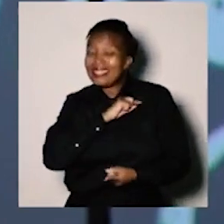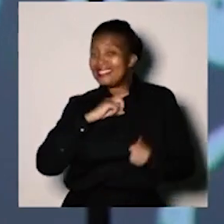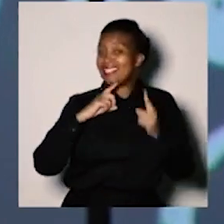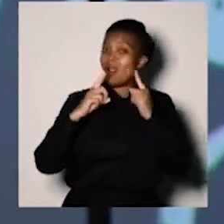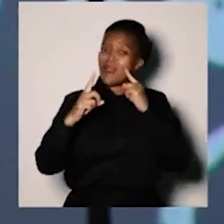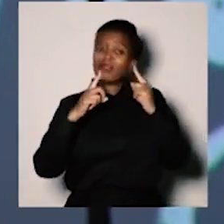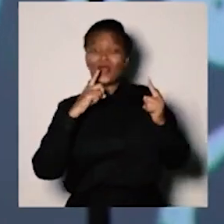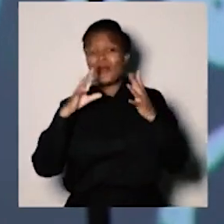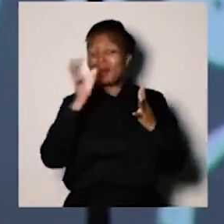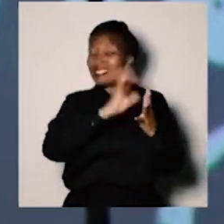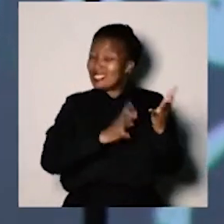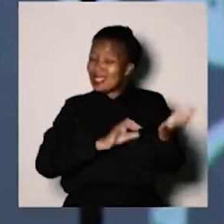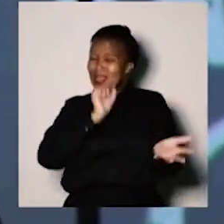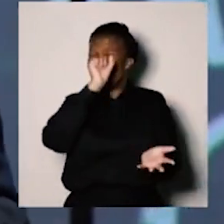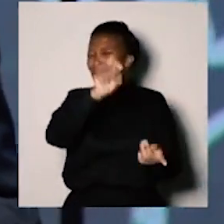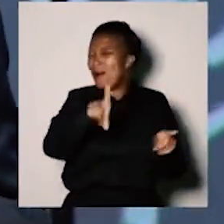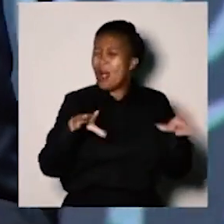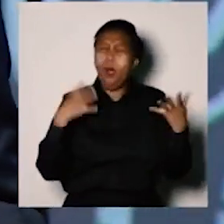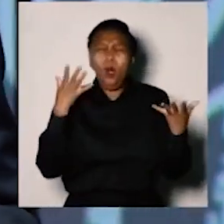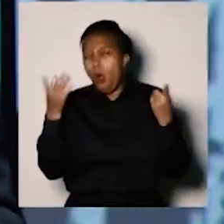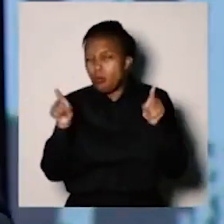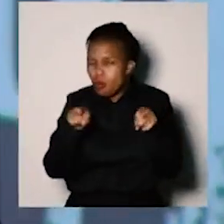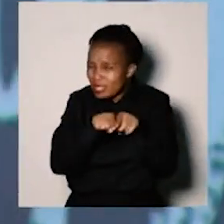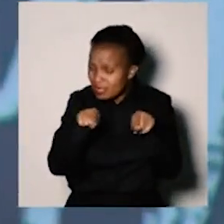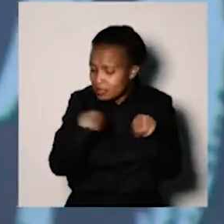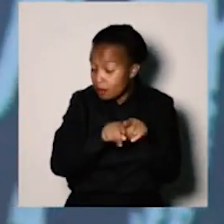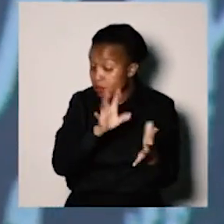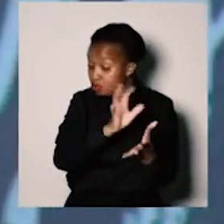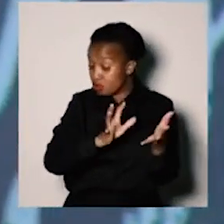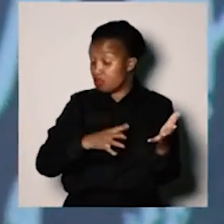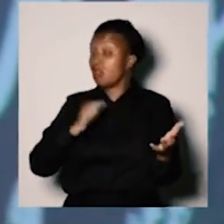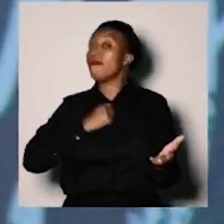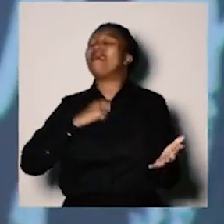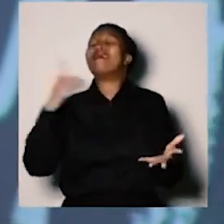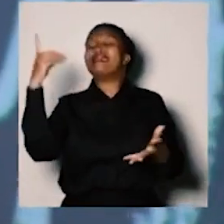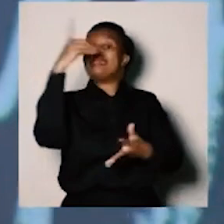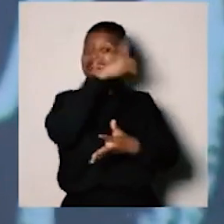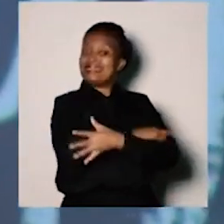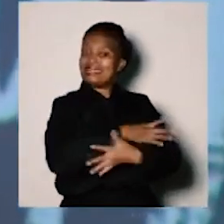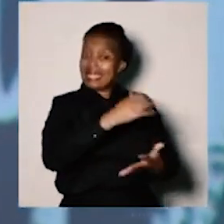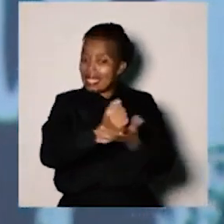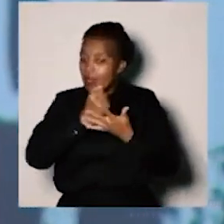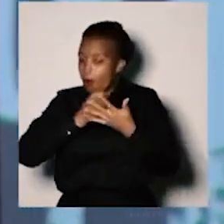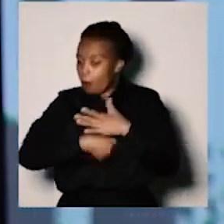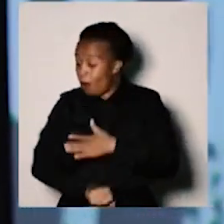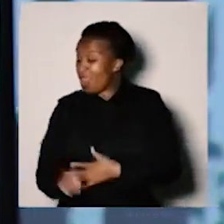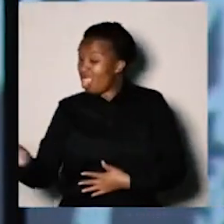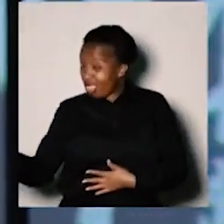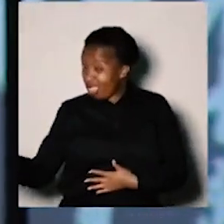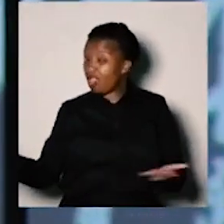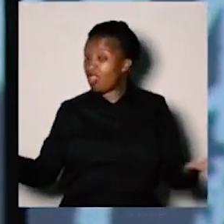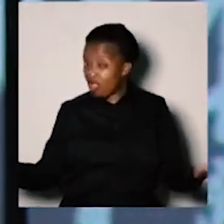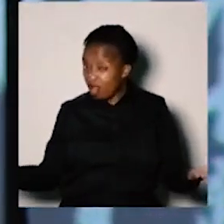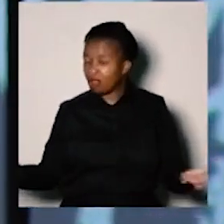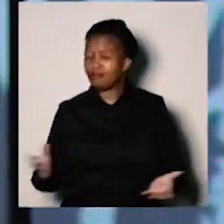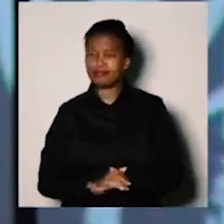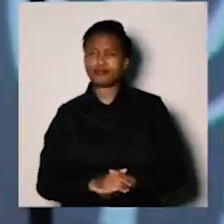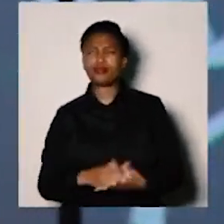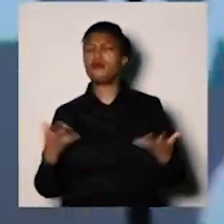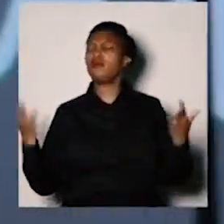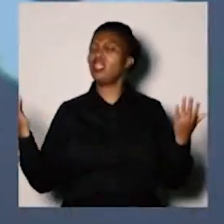of how they got saved, it was so similar to my story. The day they got saved, in fact, it